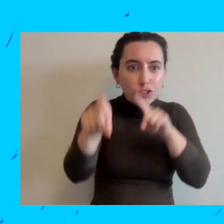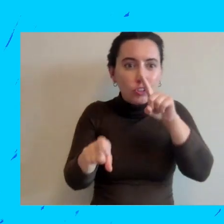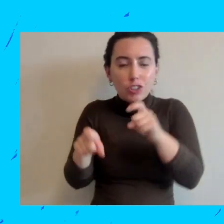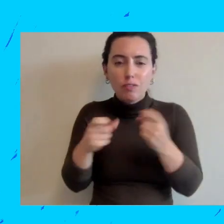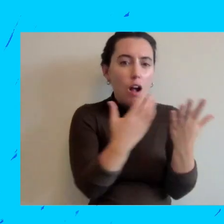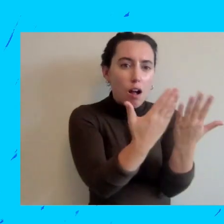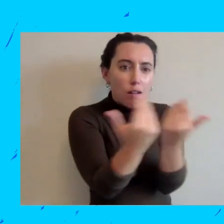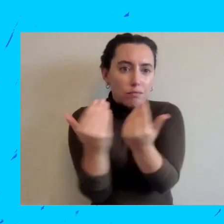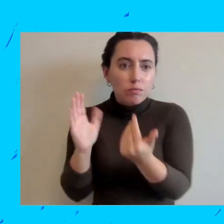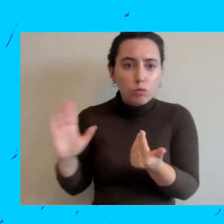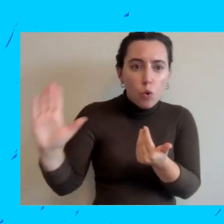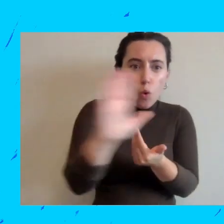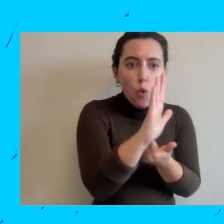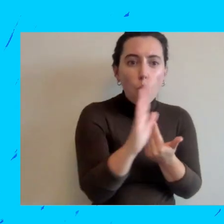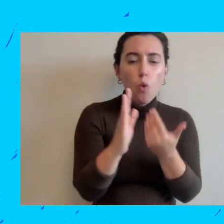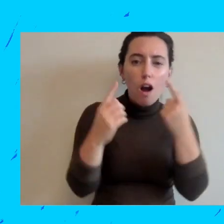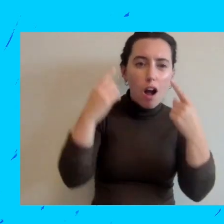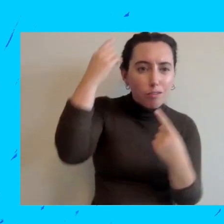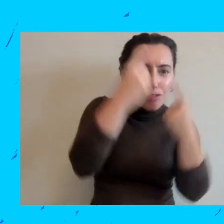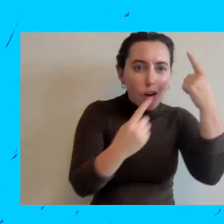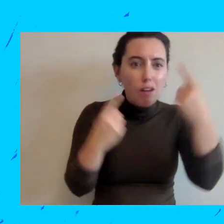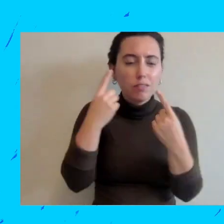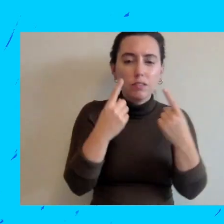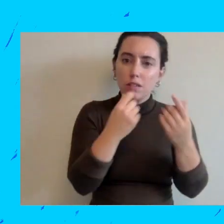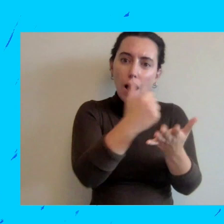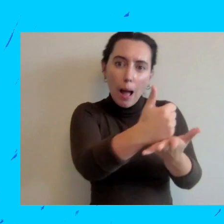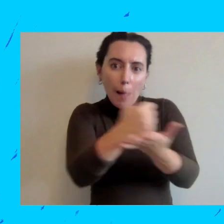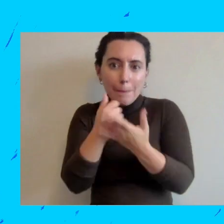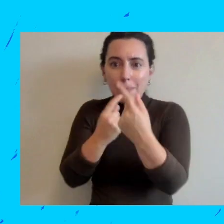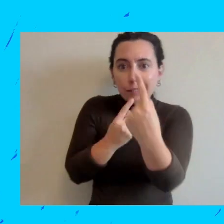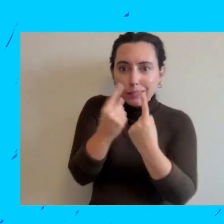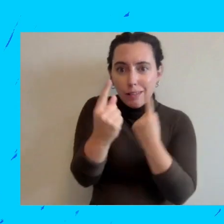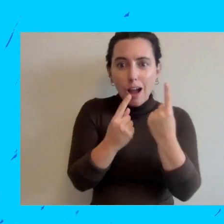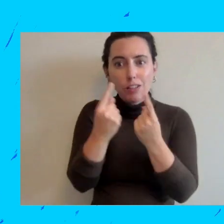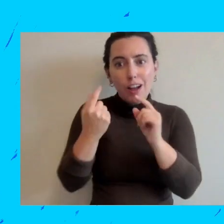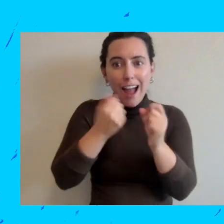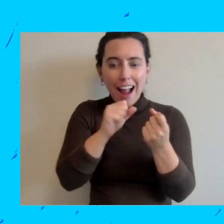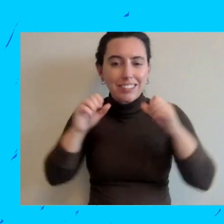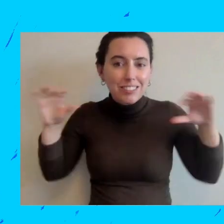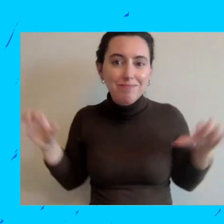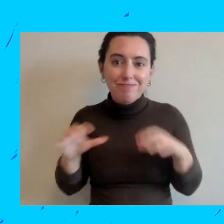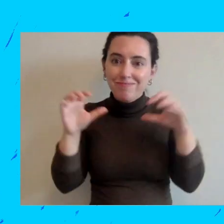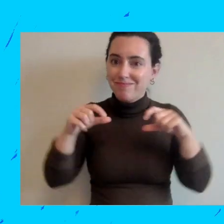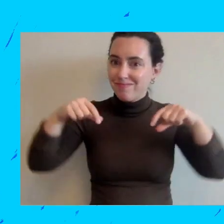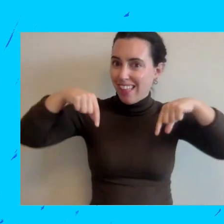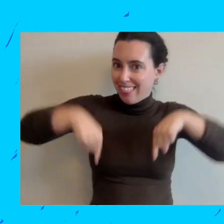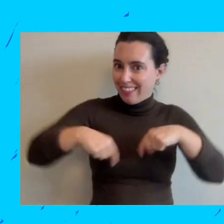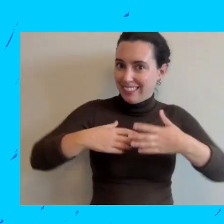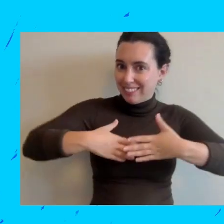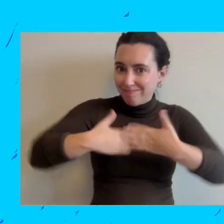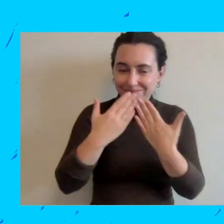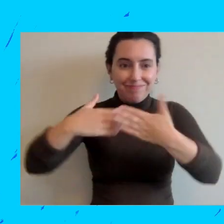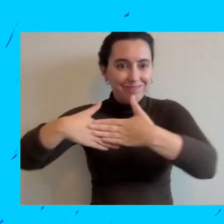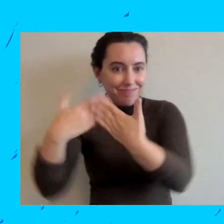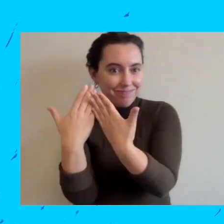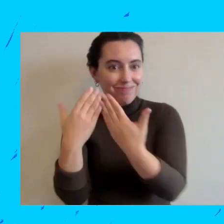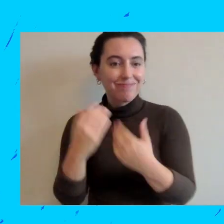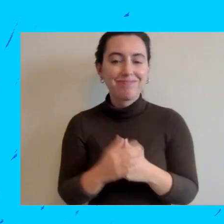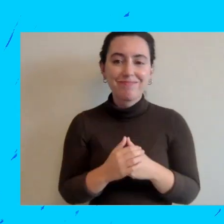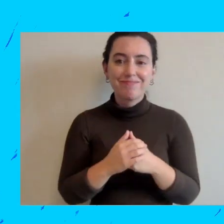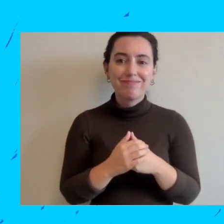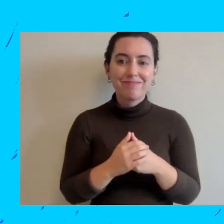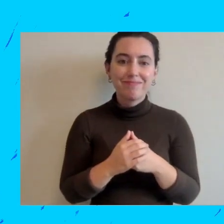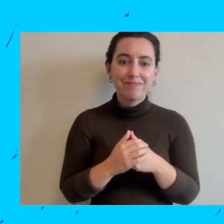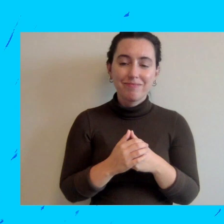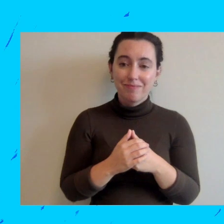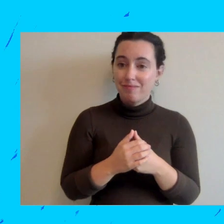conversations, dialogues, and creative and innovative activities that we're enjoying across these two packed days. It doesn't surprise me at all that the